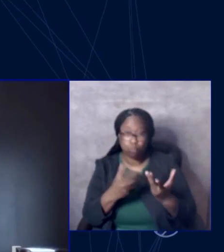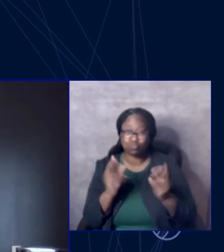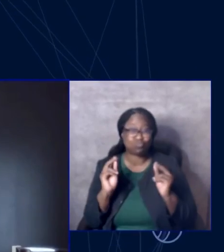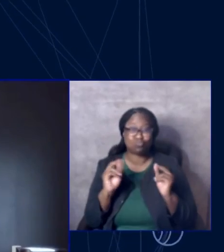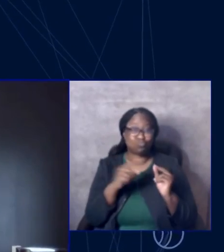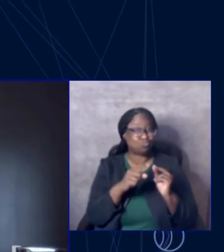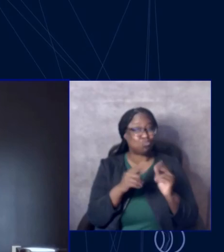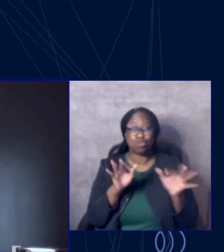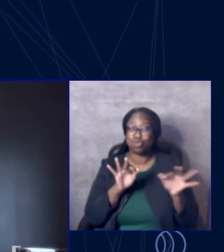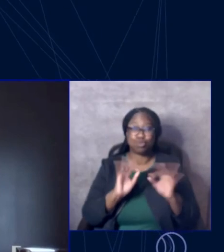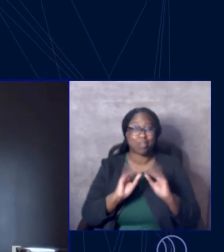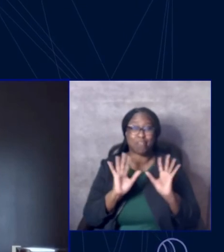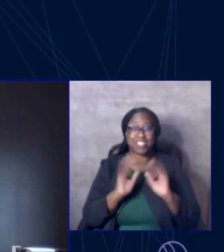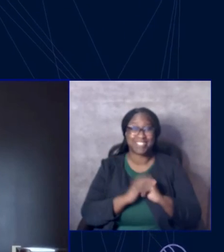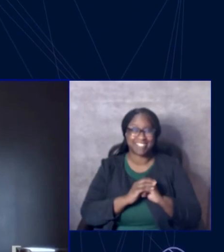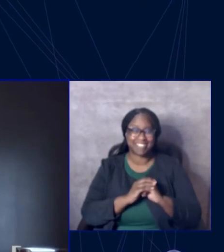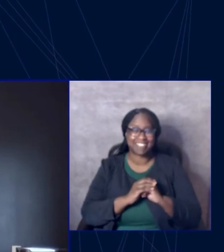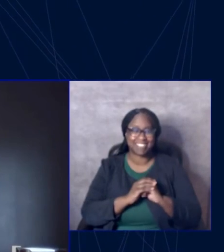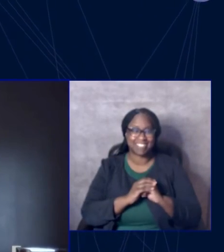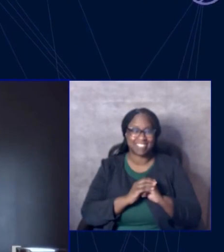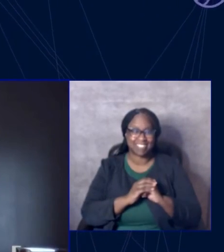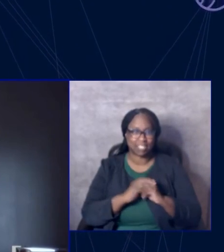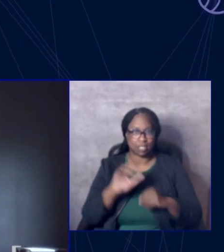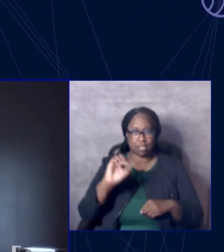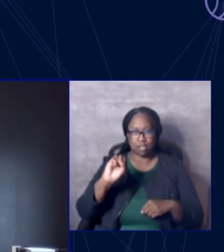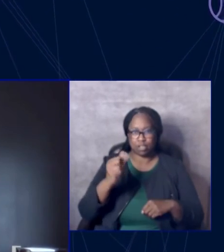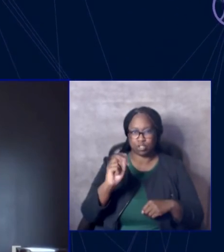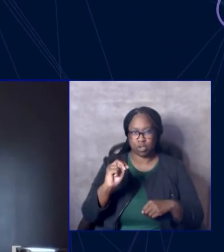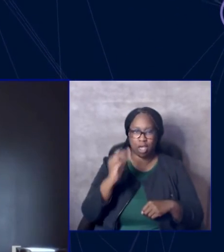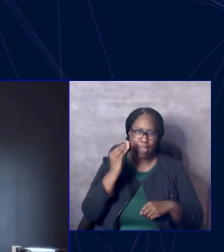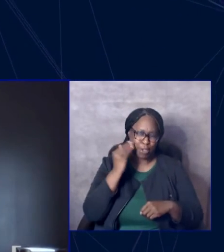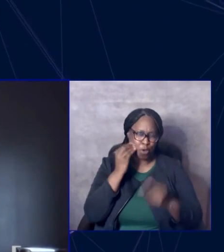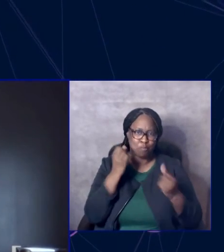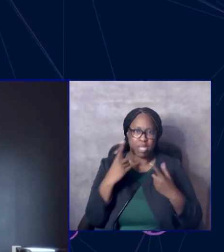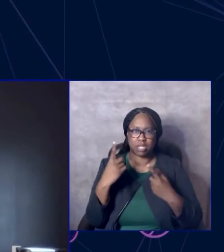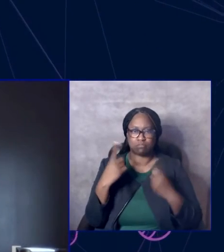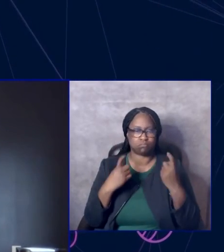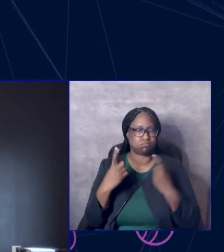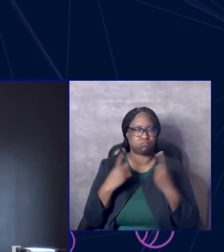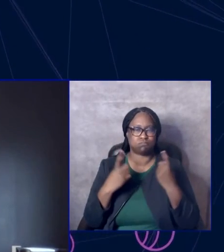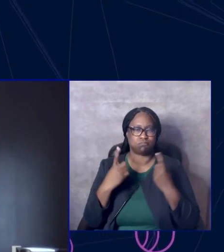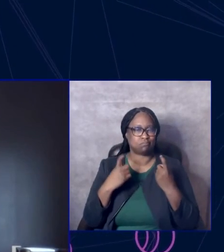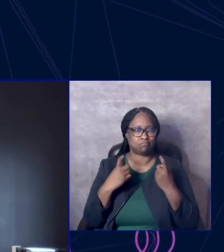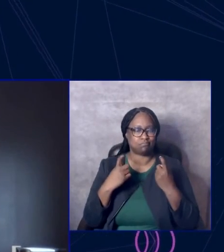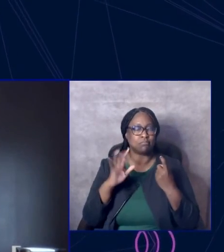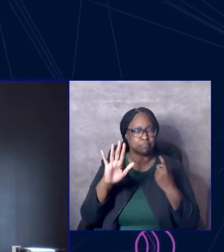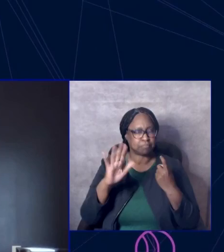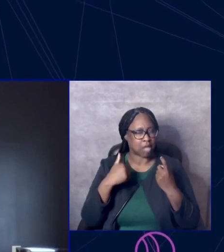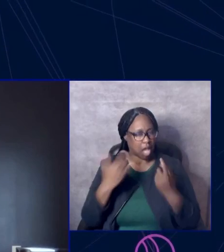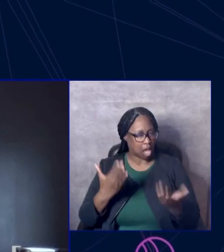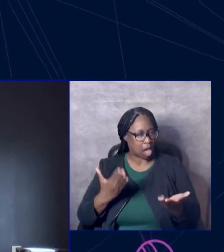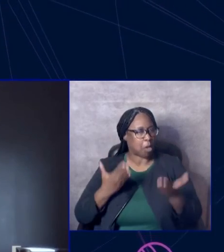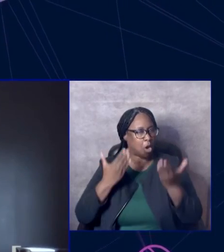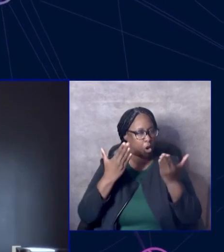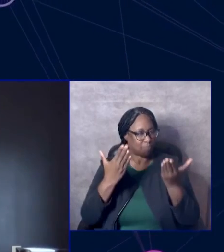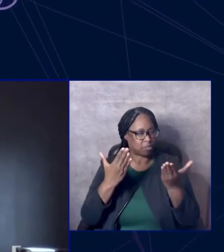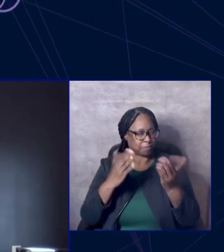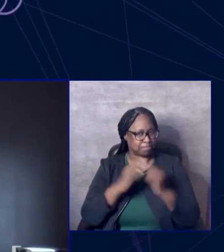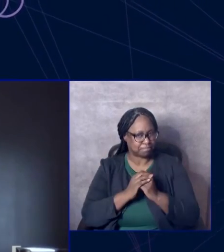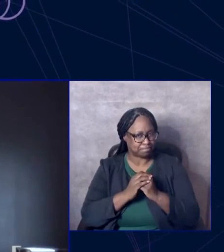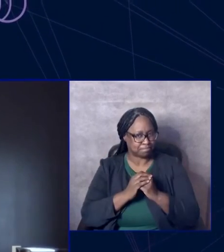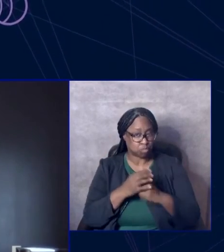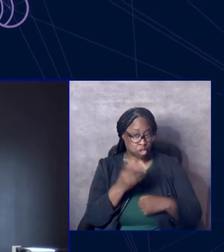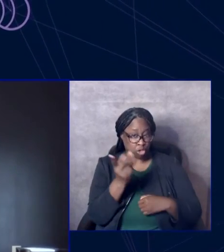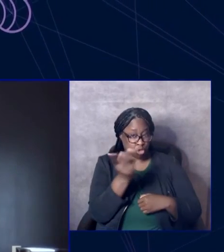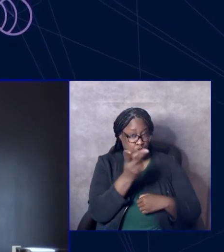it. I know there's going to be a dozen more questions, and so I'm going to take the privilege of making an offer on y'all's behalf, which is you're going to be with us for the next